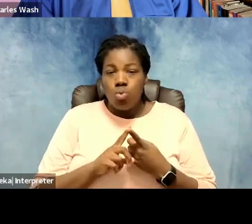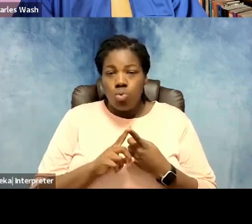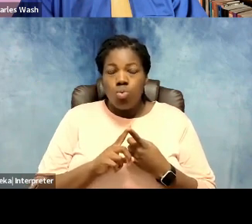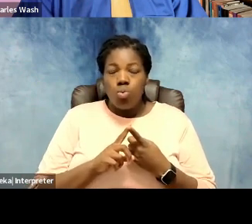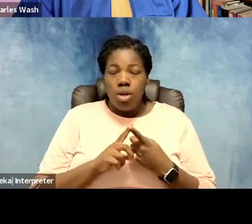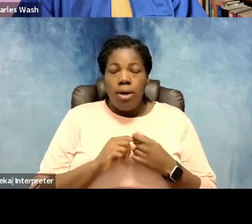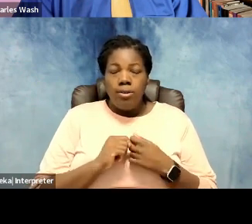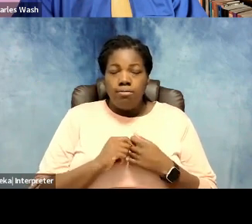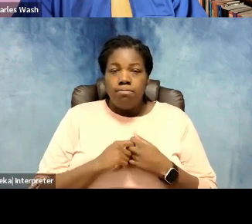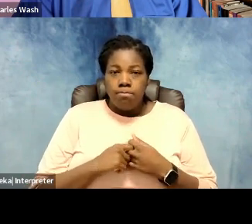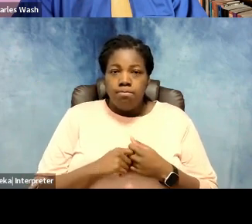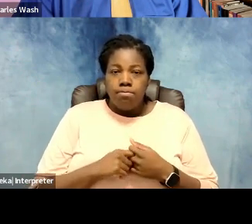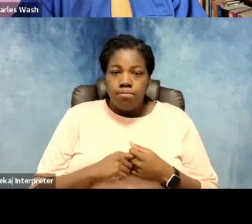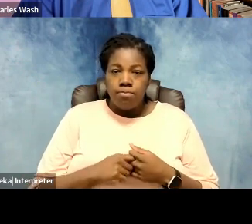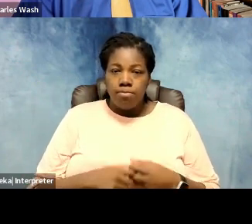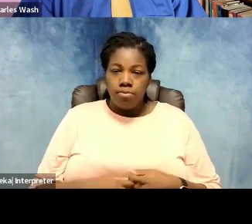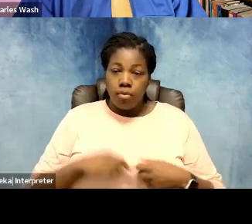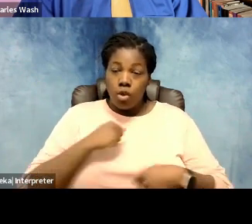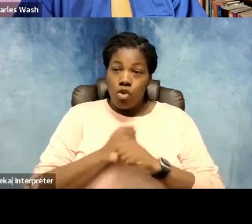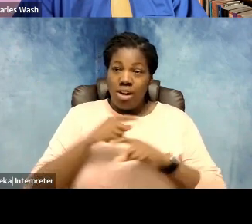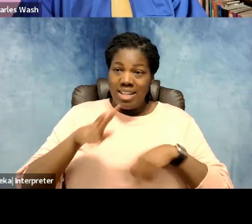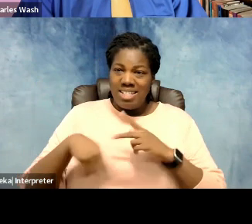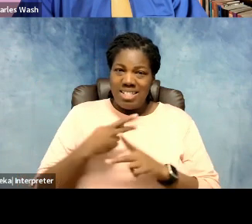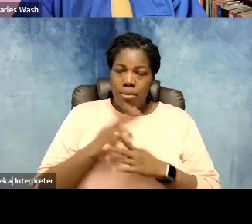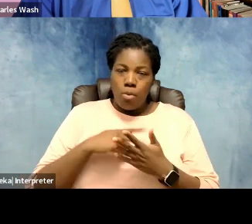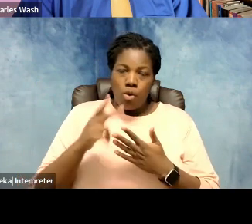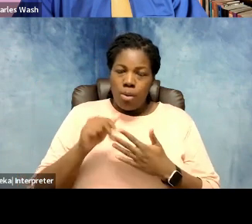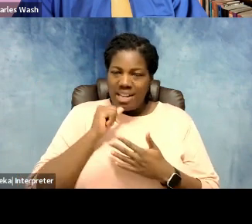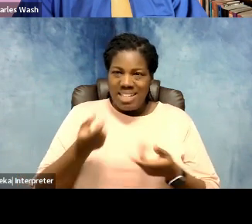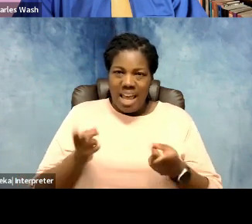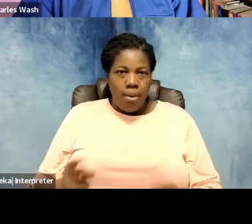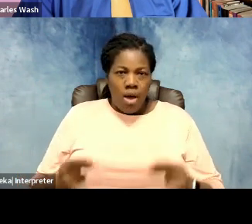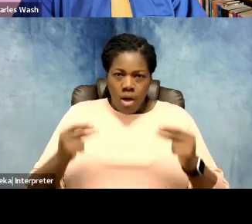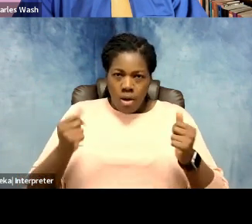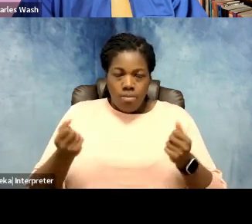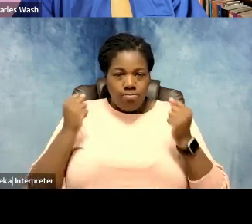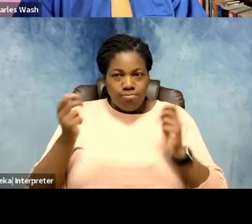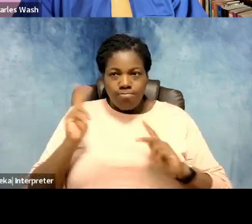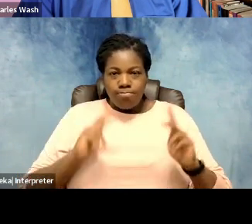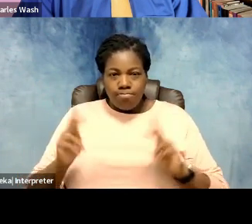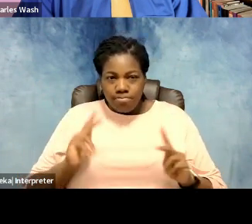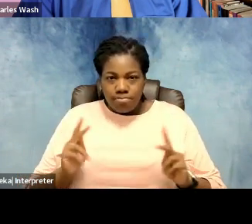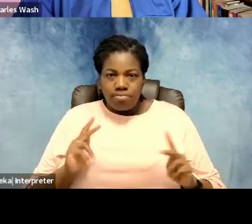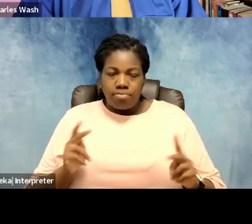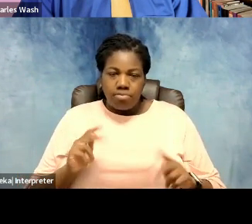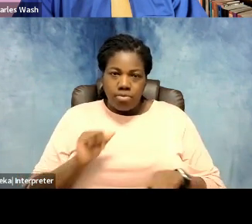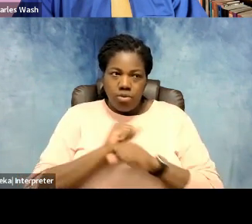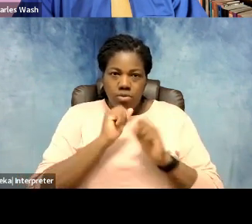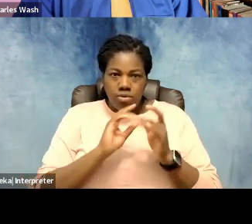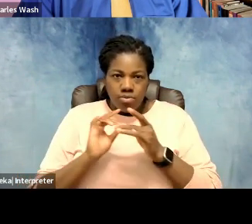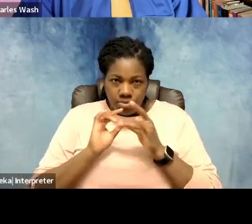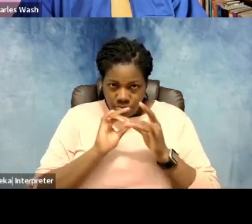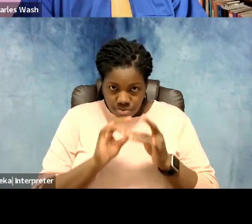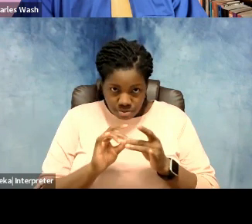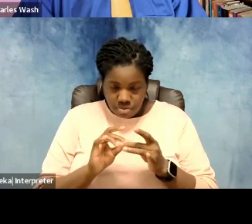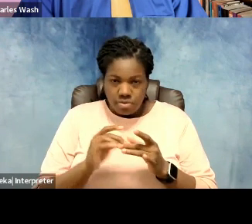a program like this does not happen overnight. It takes a lot of people moving in the right direction.